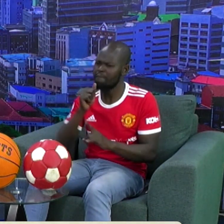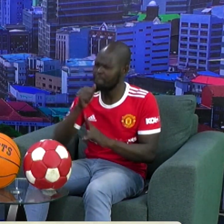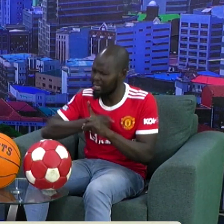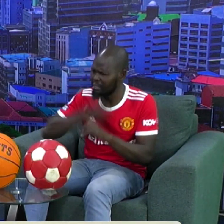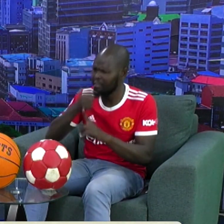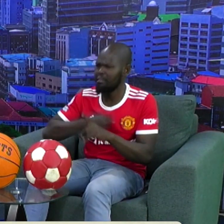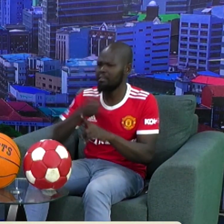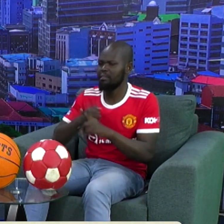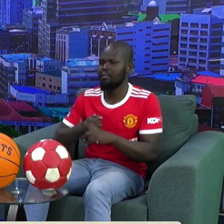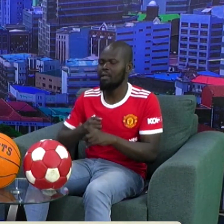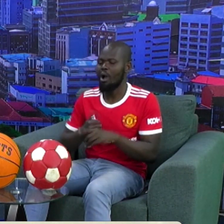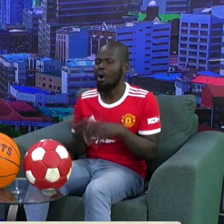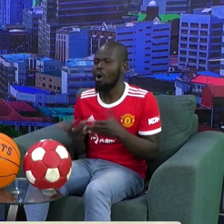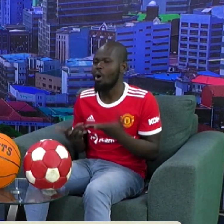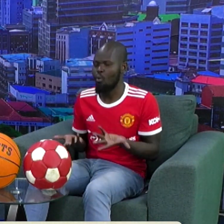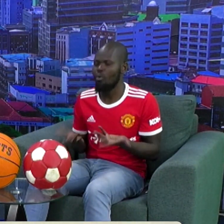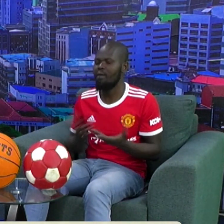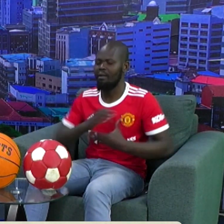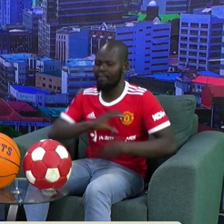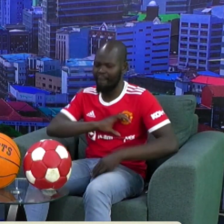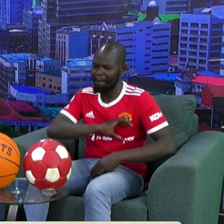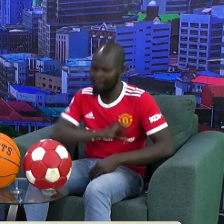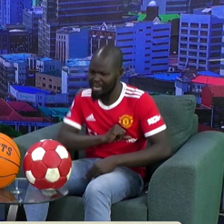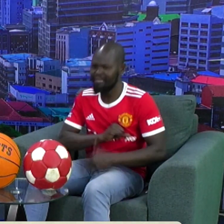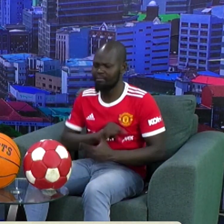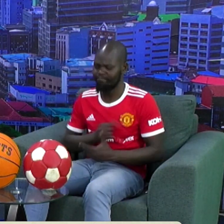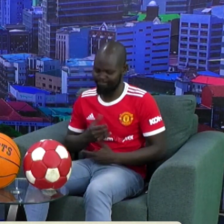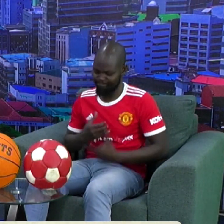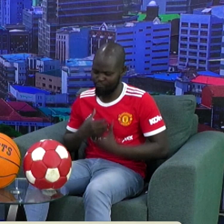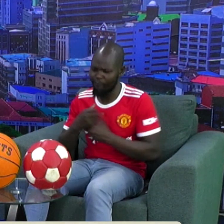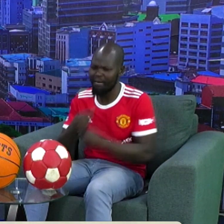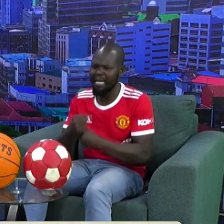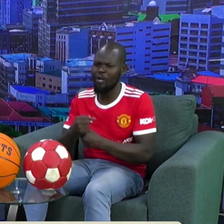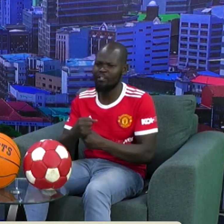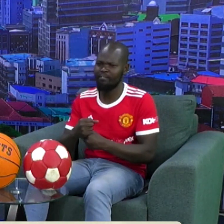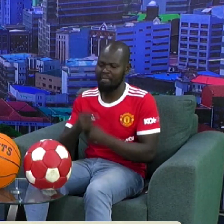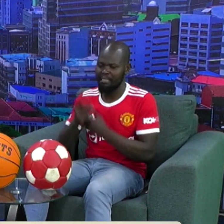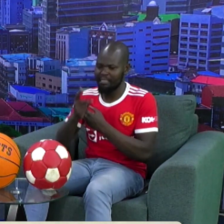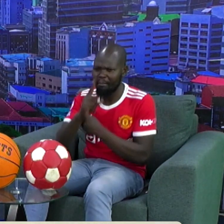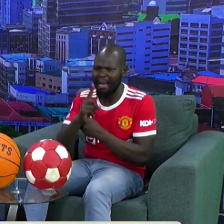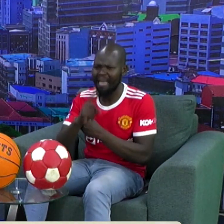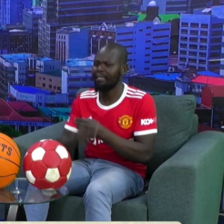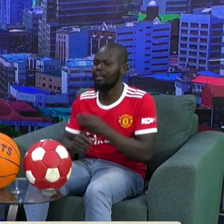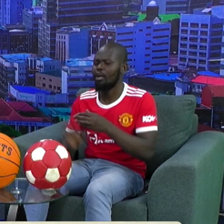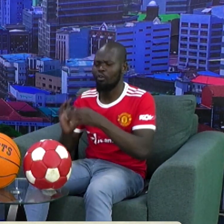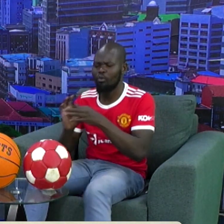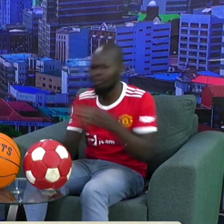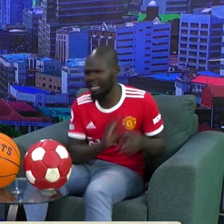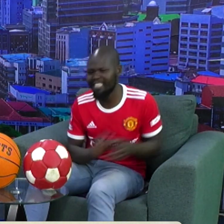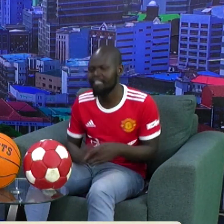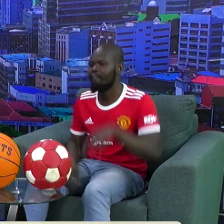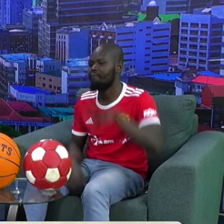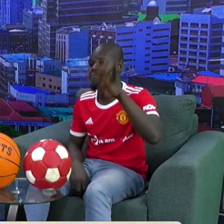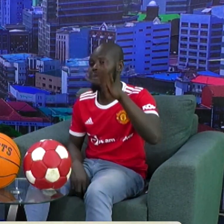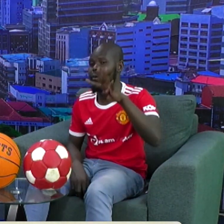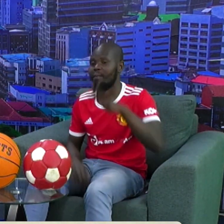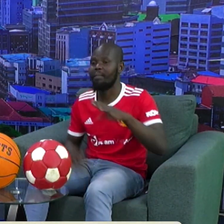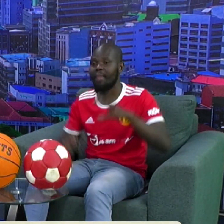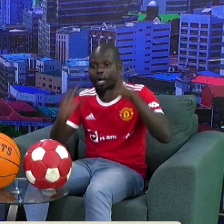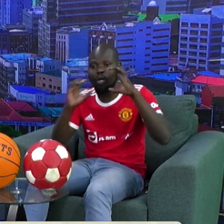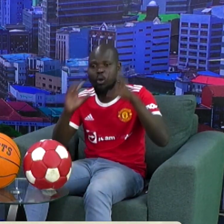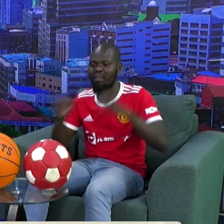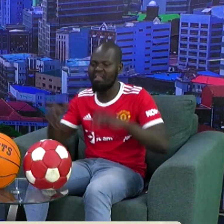believe Moranga has really fought this one, and they are really working on their confidence and their patience and the discipline and the